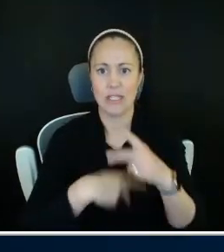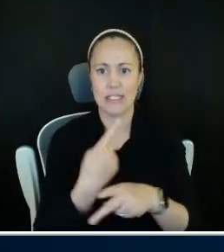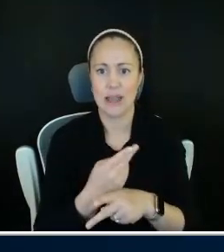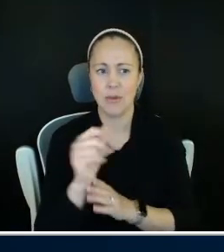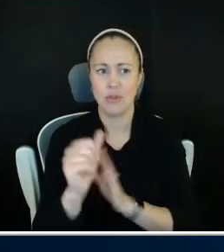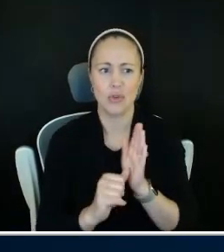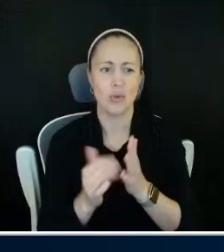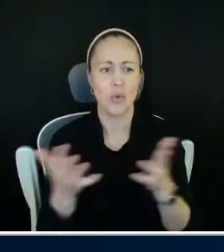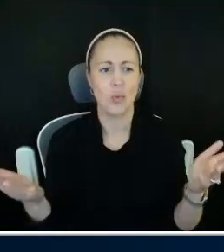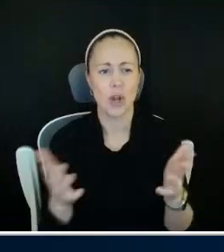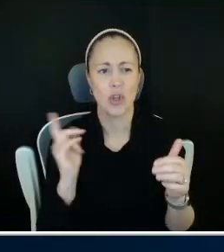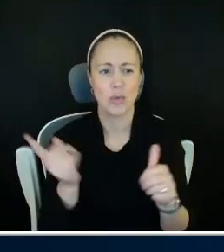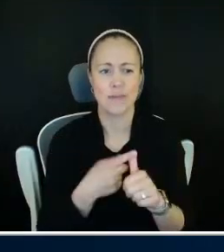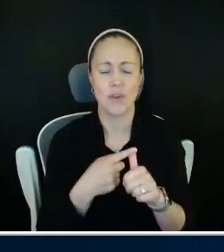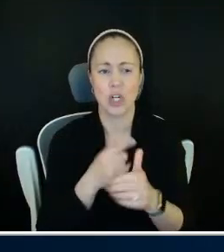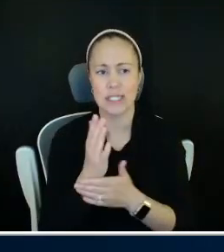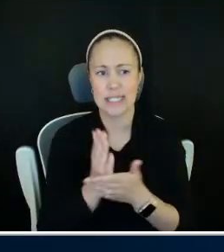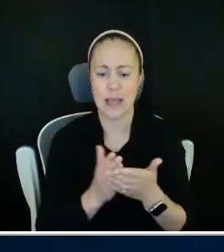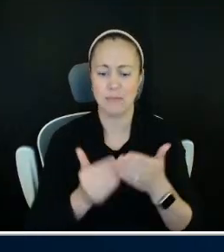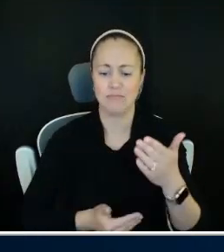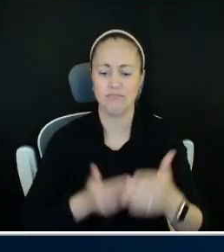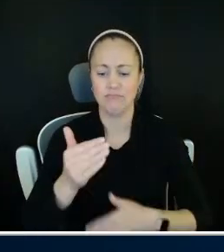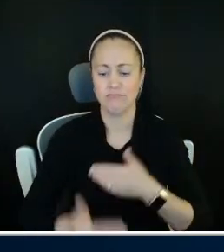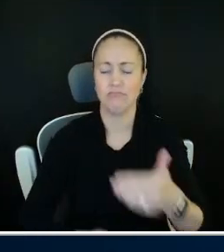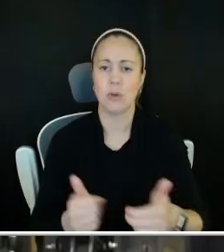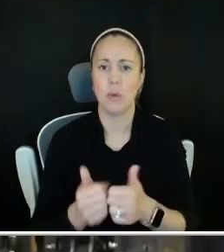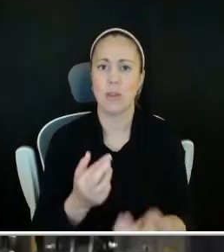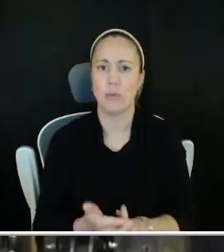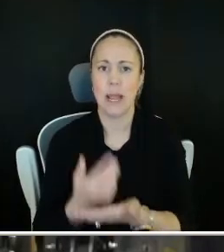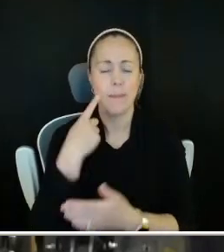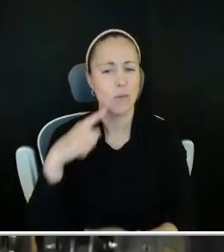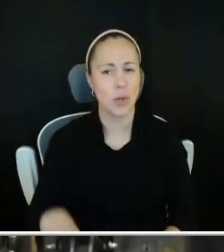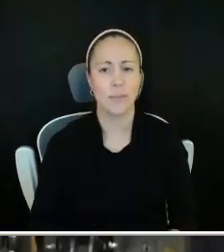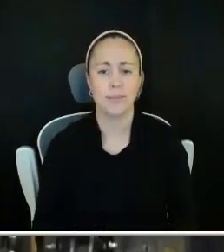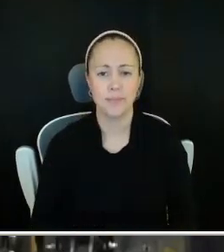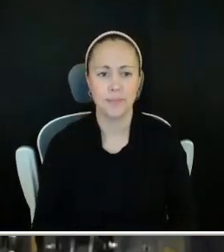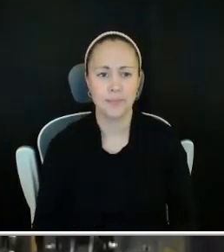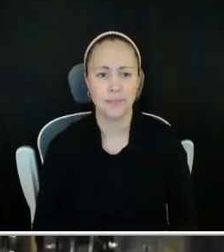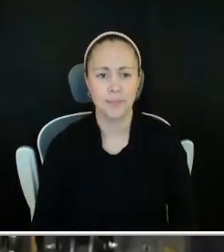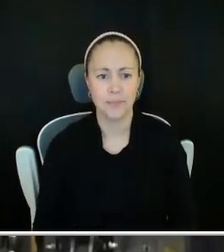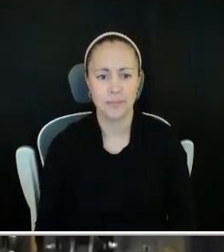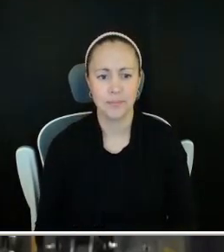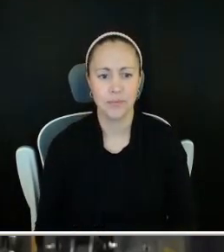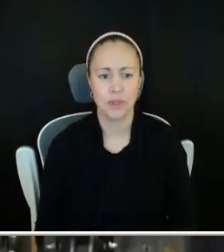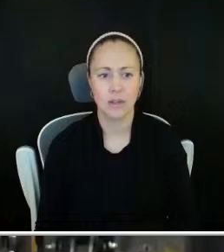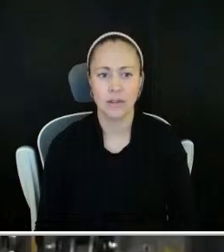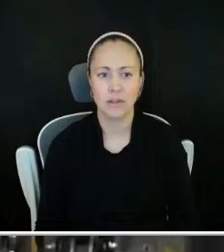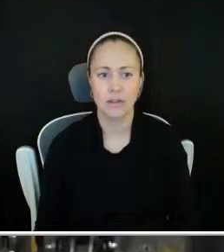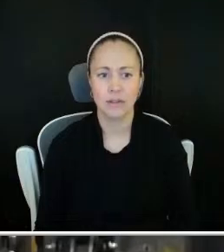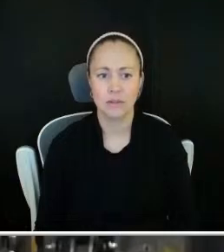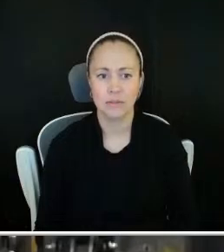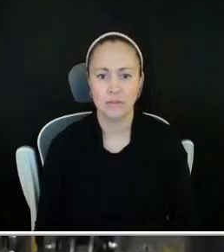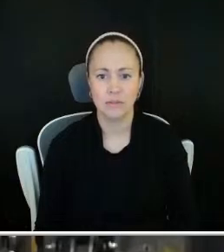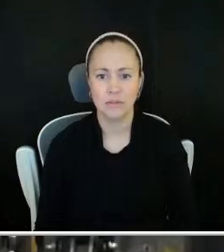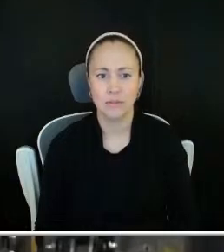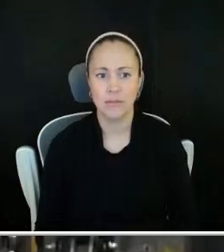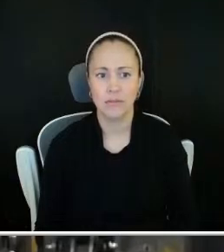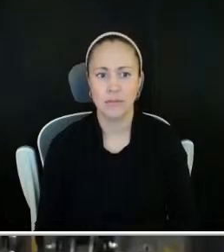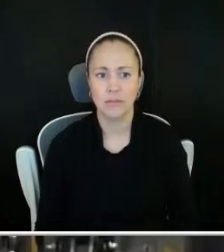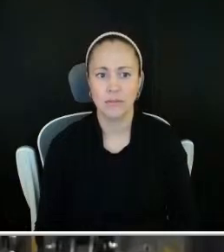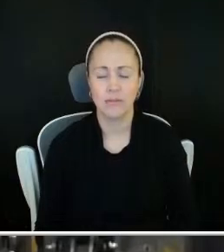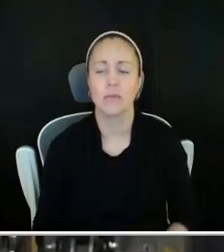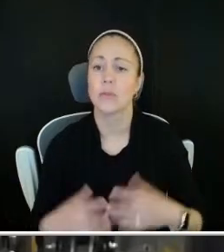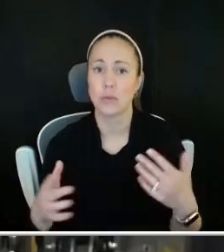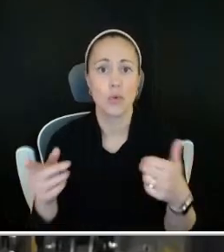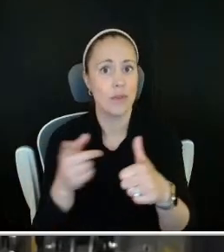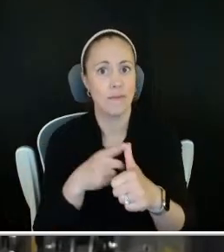first steps in rehab for you? So the first thing is just getting to know the athlete and the type of